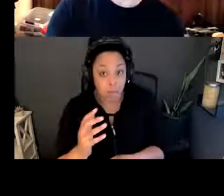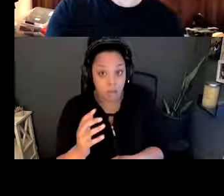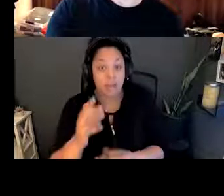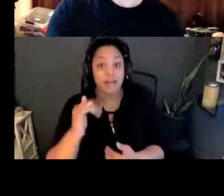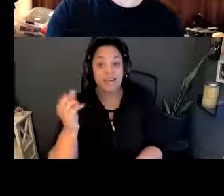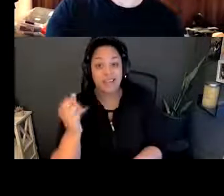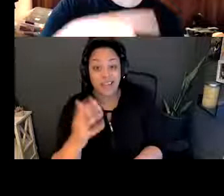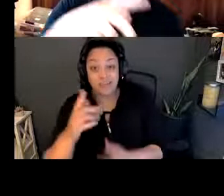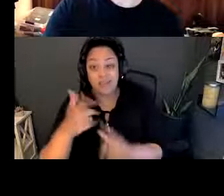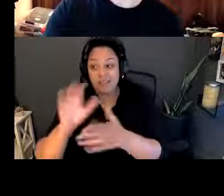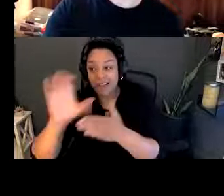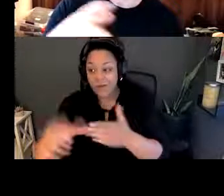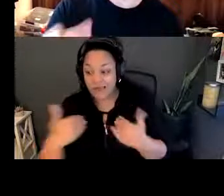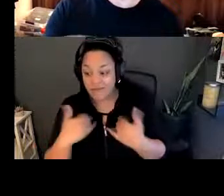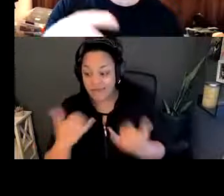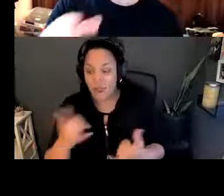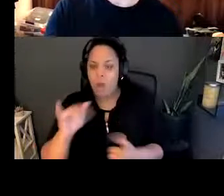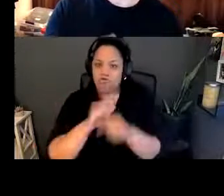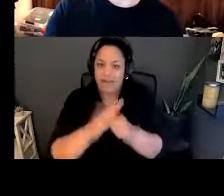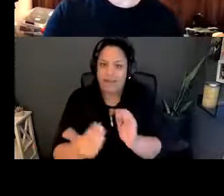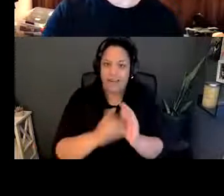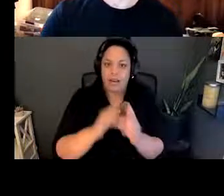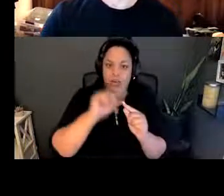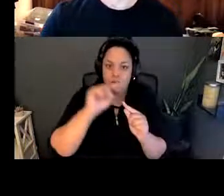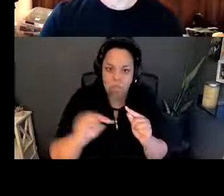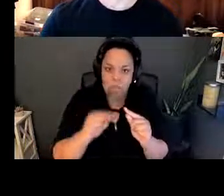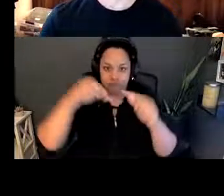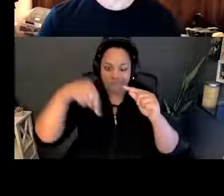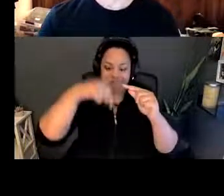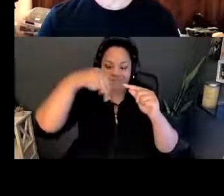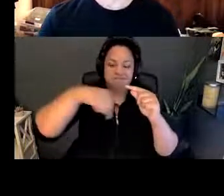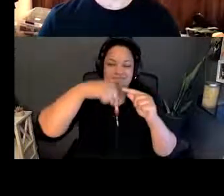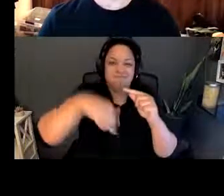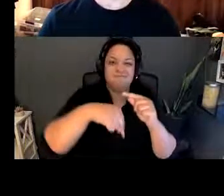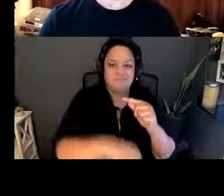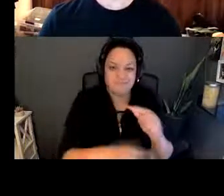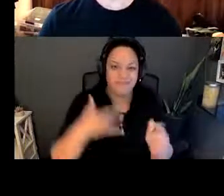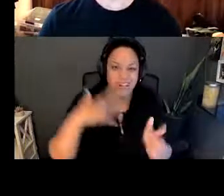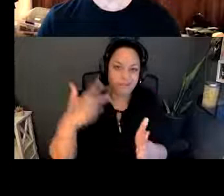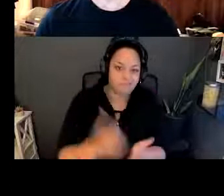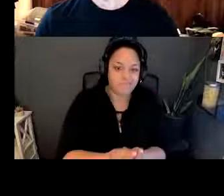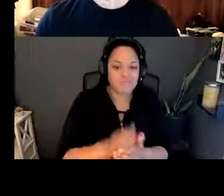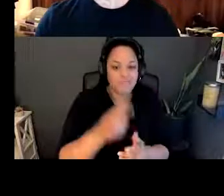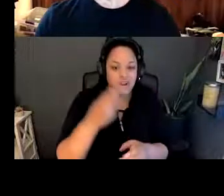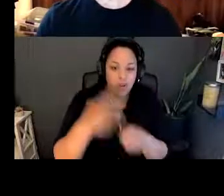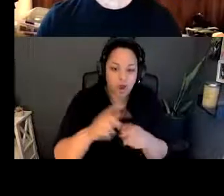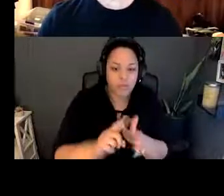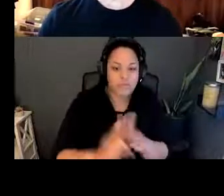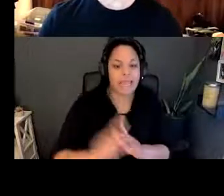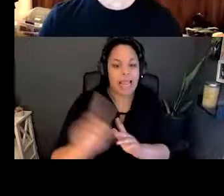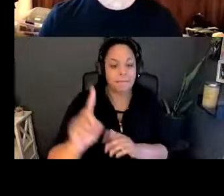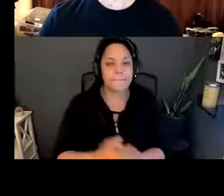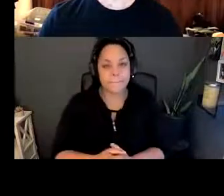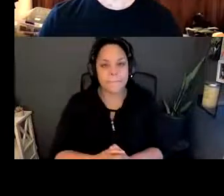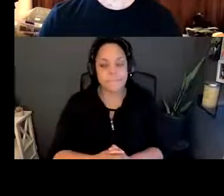to more stress, and it creates this circular downward spiral that can be incredibly difficult for them to escape. And so there